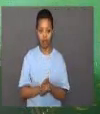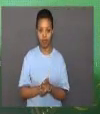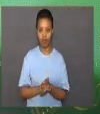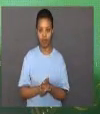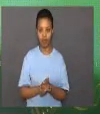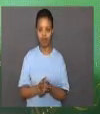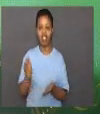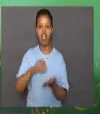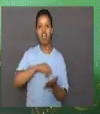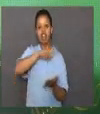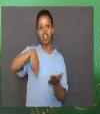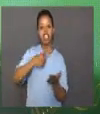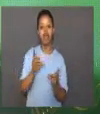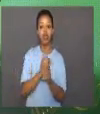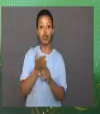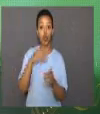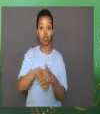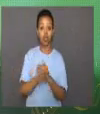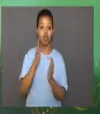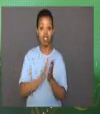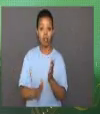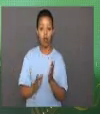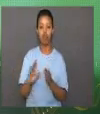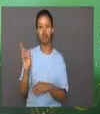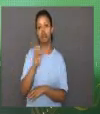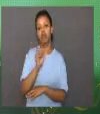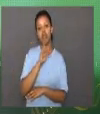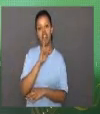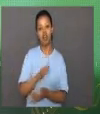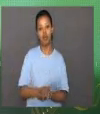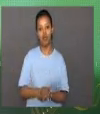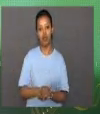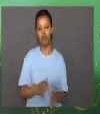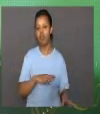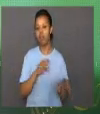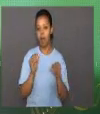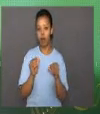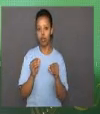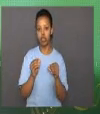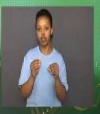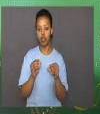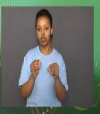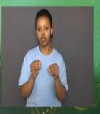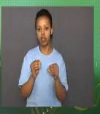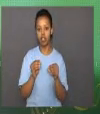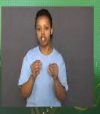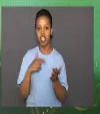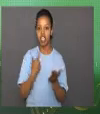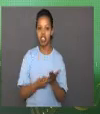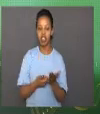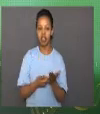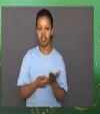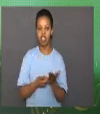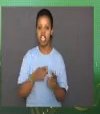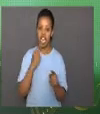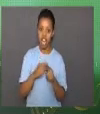Recycling occurs in nature every day. Students, can you write out a definition for